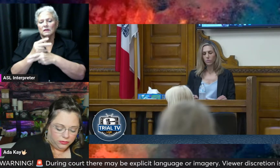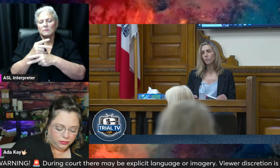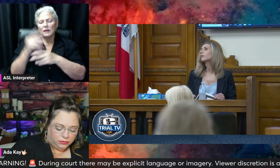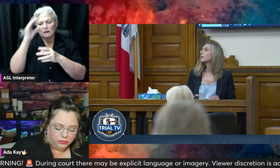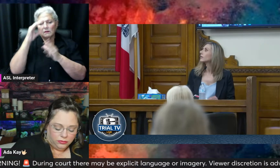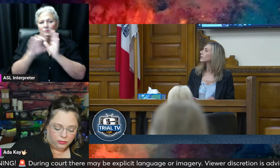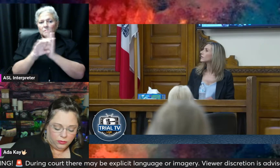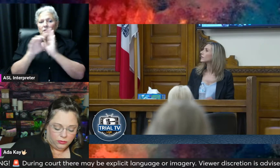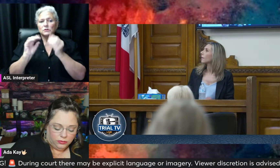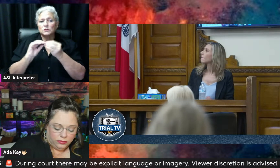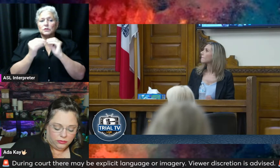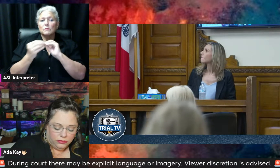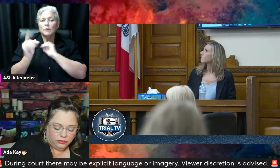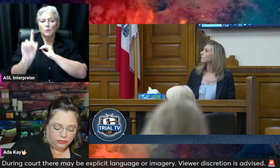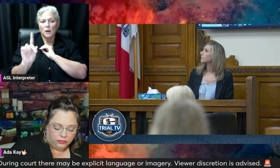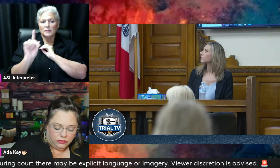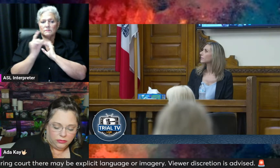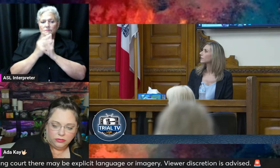1.